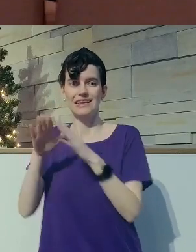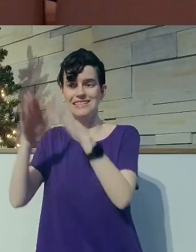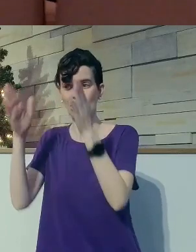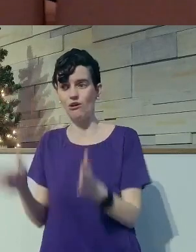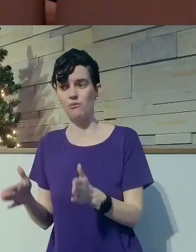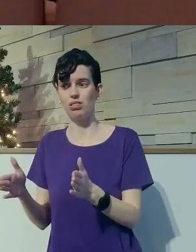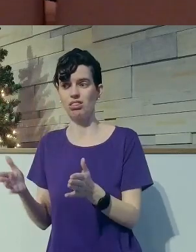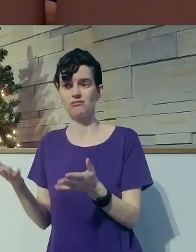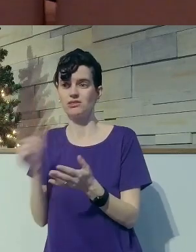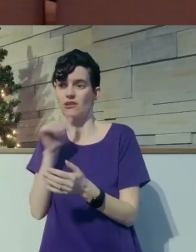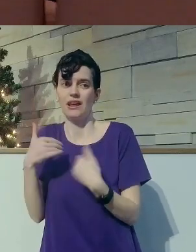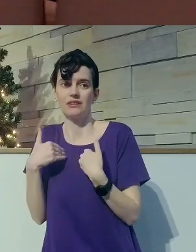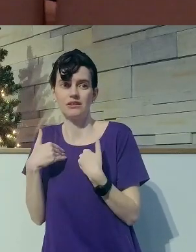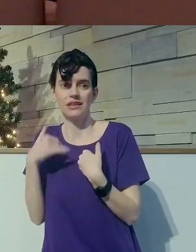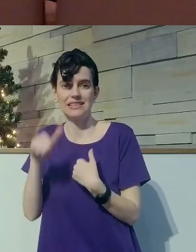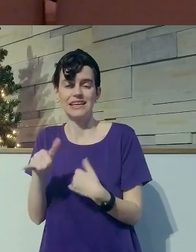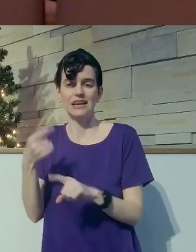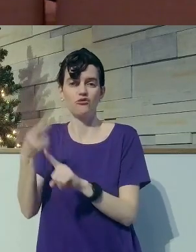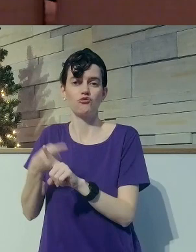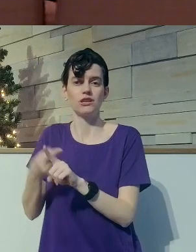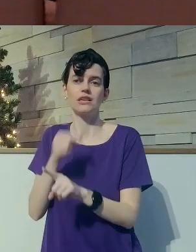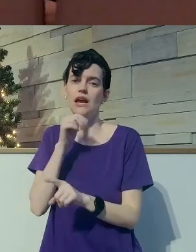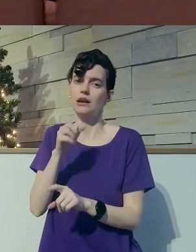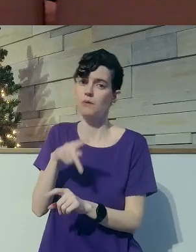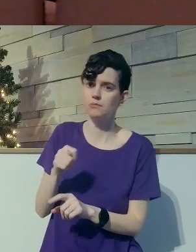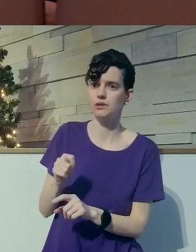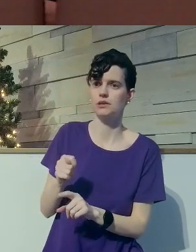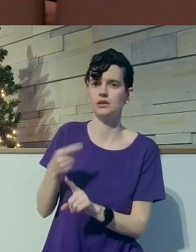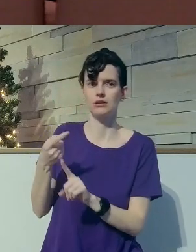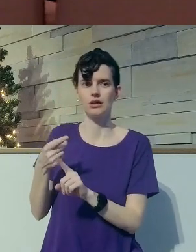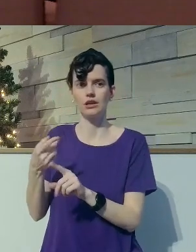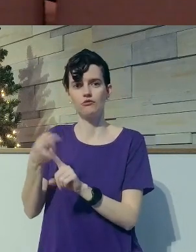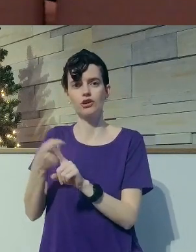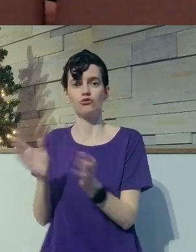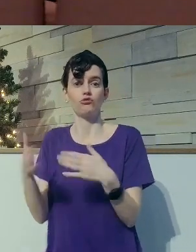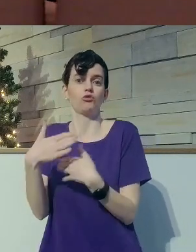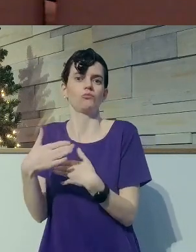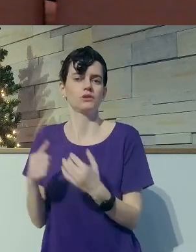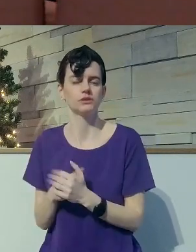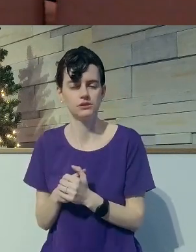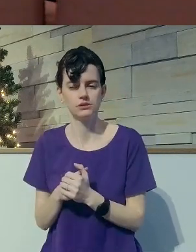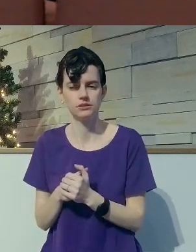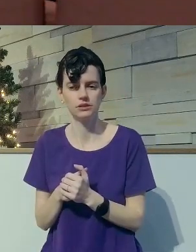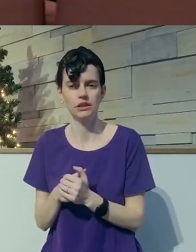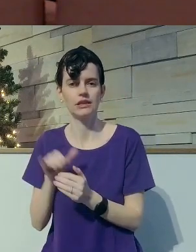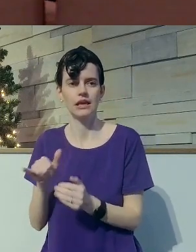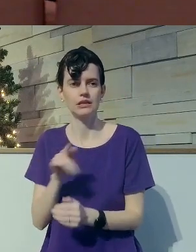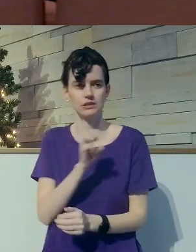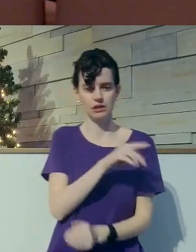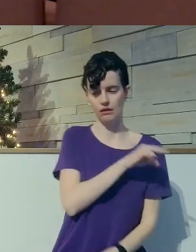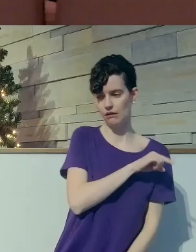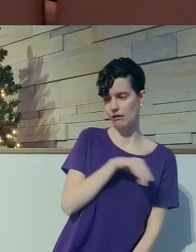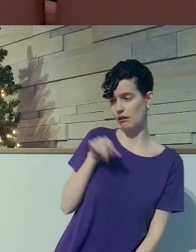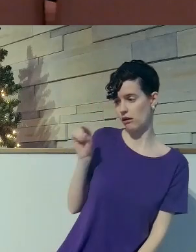home. And he's now staying in a rented, not apartment, he's staying in a rented room. And that's when Tom comes